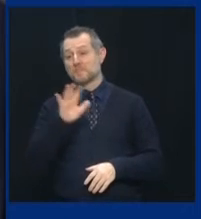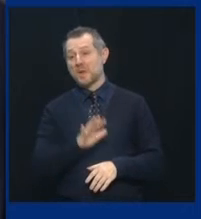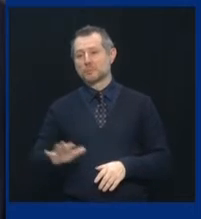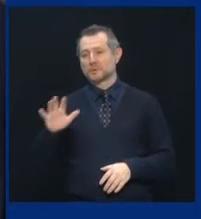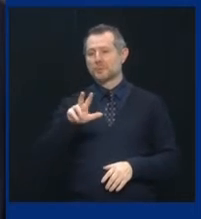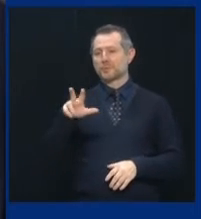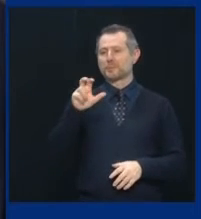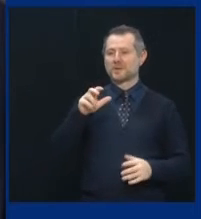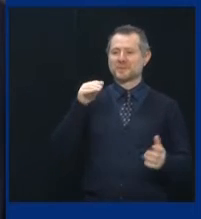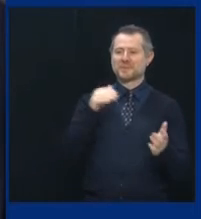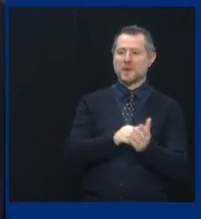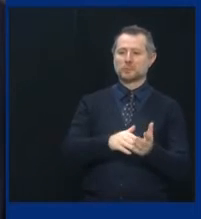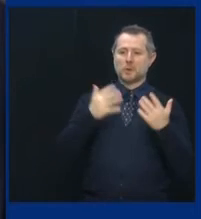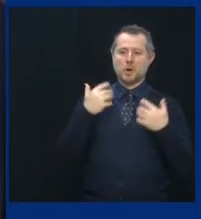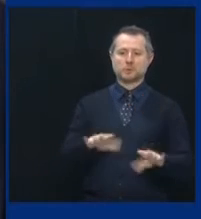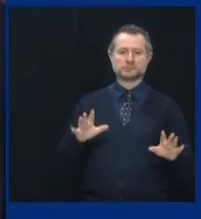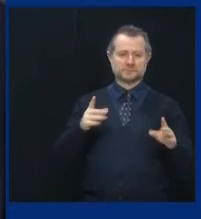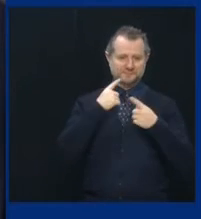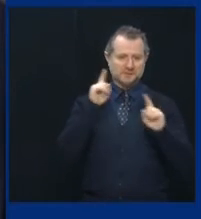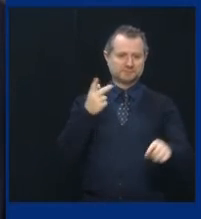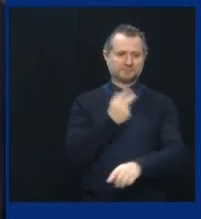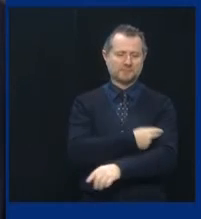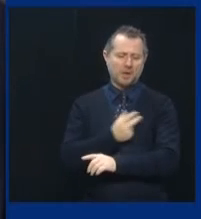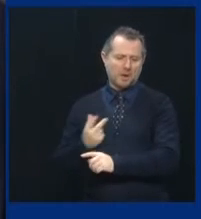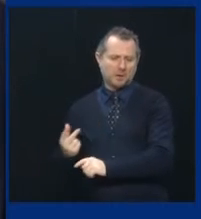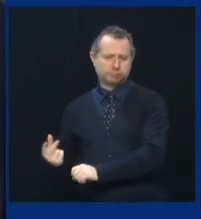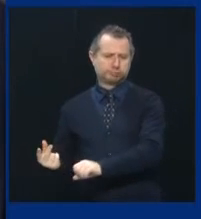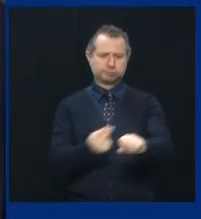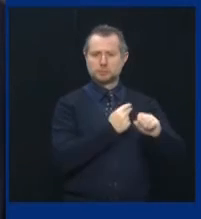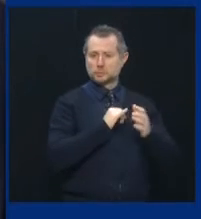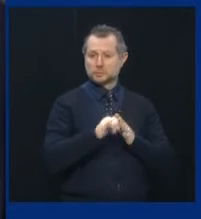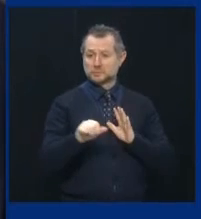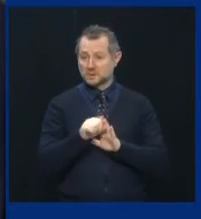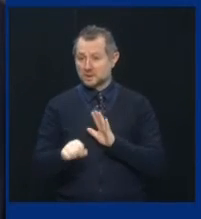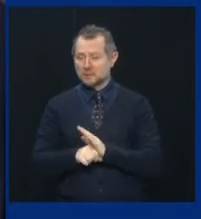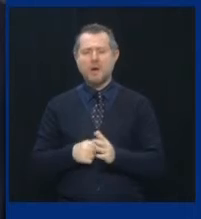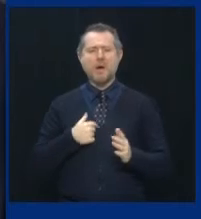administered. I've spoken to dozens of hospitals.